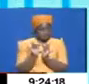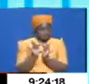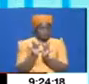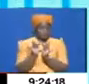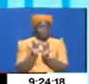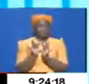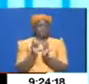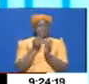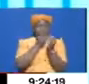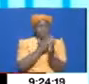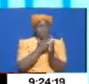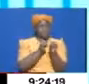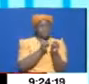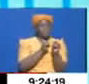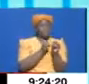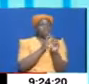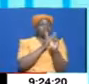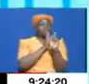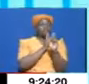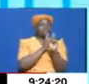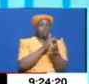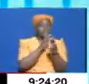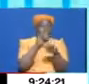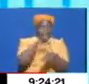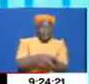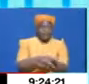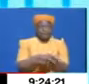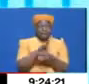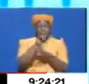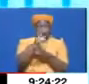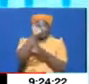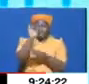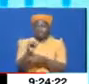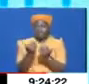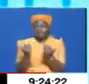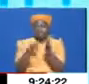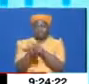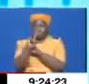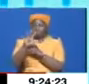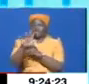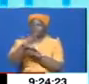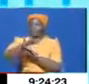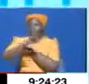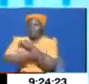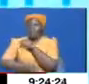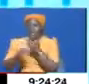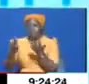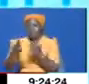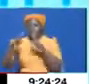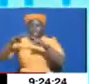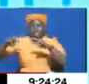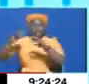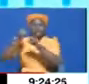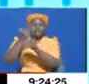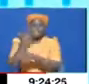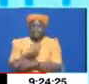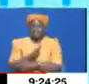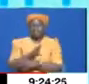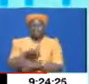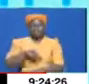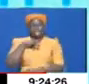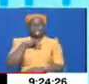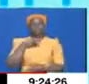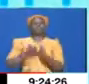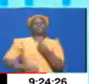that 80% of children in 25 countries where the survey was carried out felt that they were in danger of